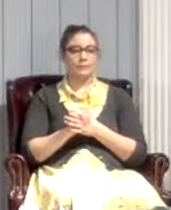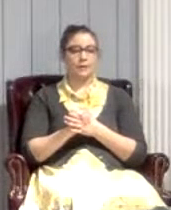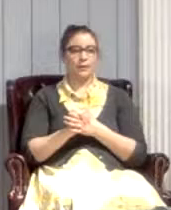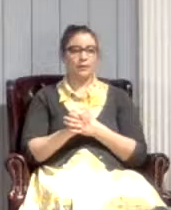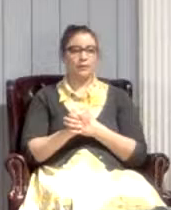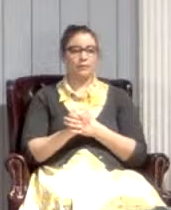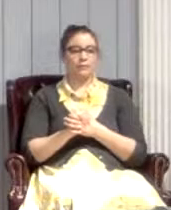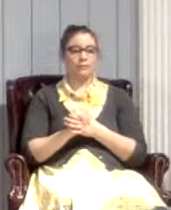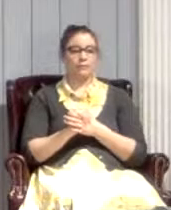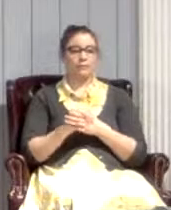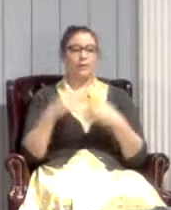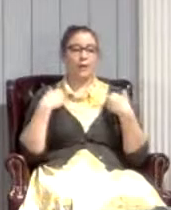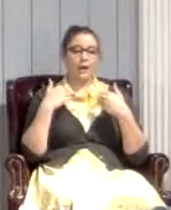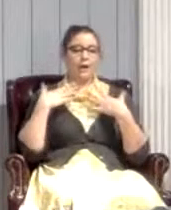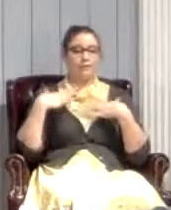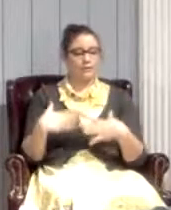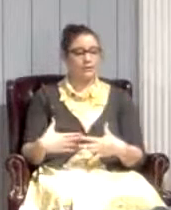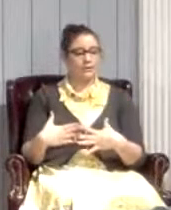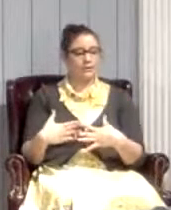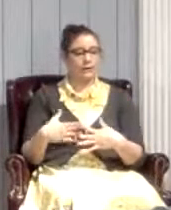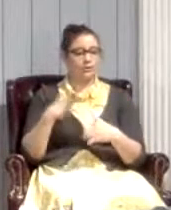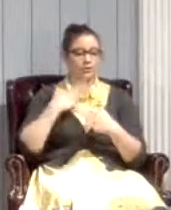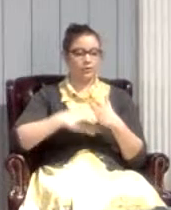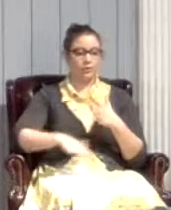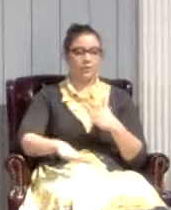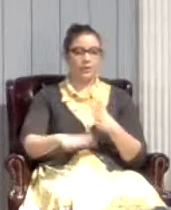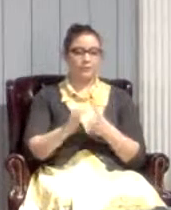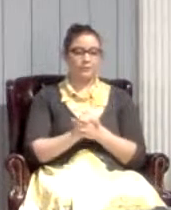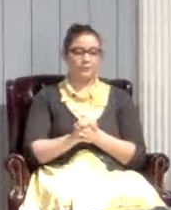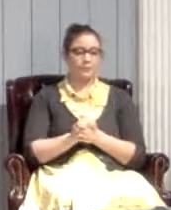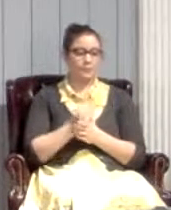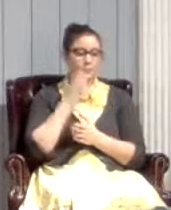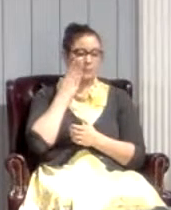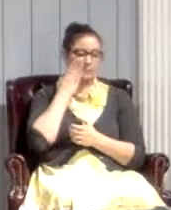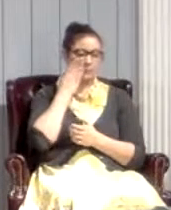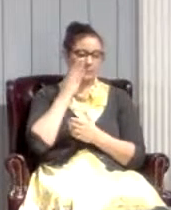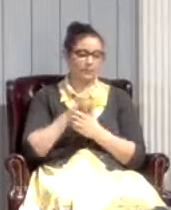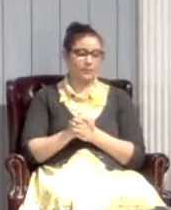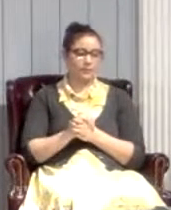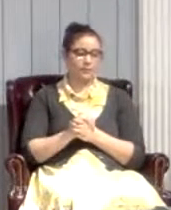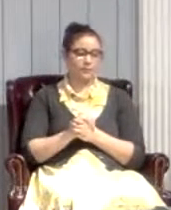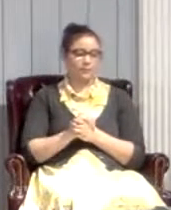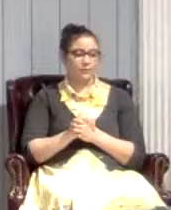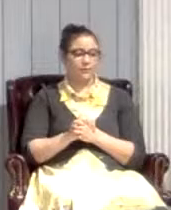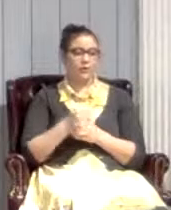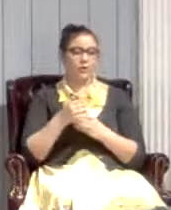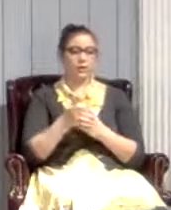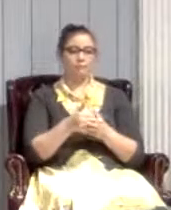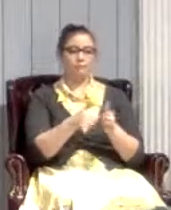peace. Above all, taking the shield of faith, wherewith ye shall be able to quench all the fiery darts of